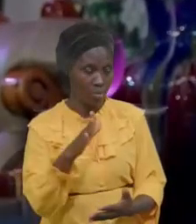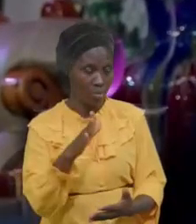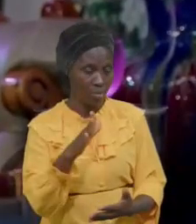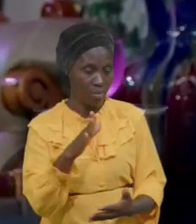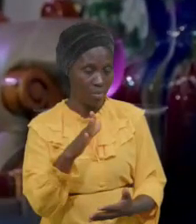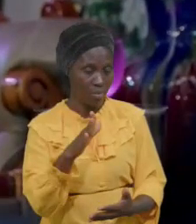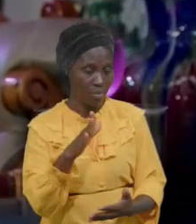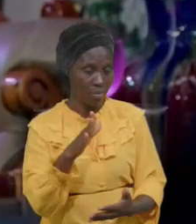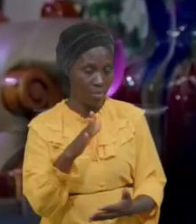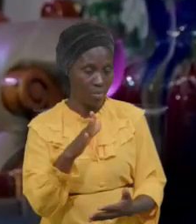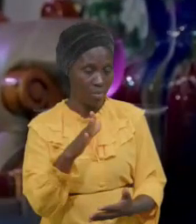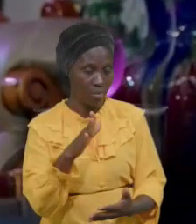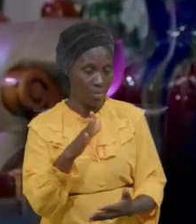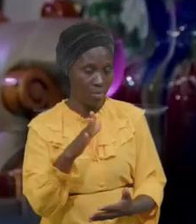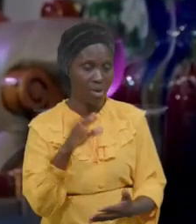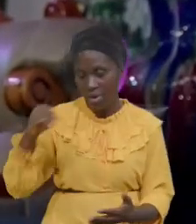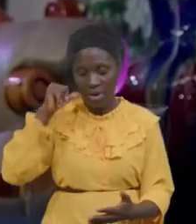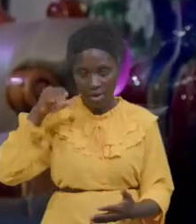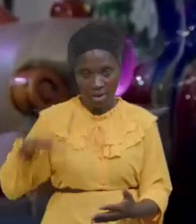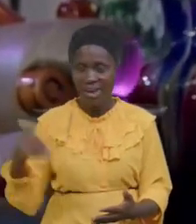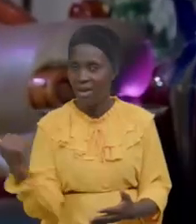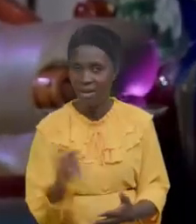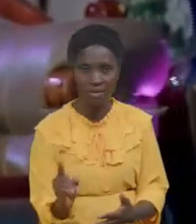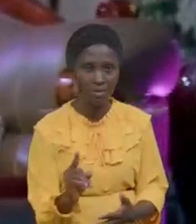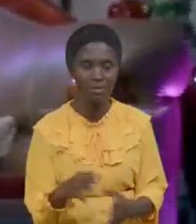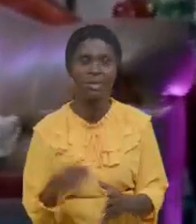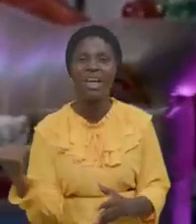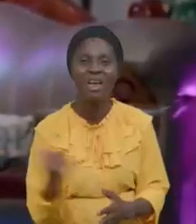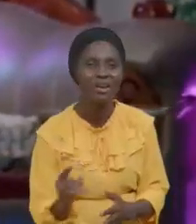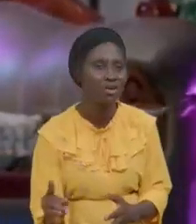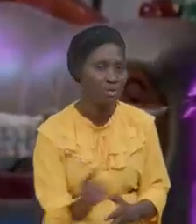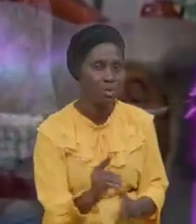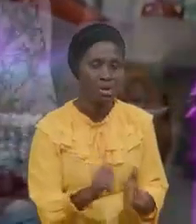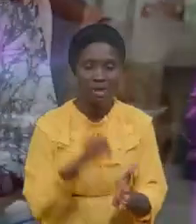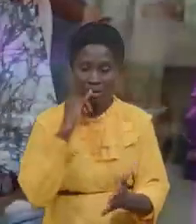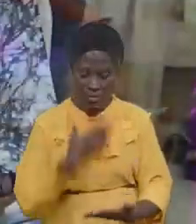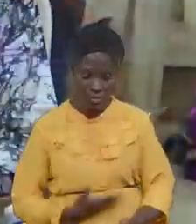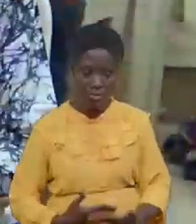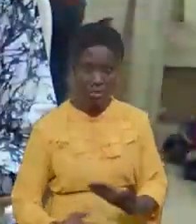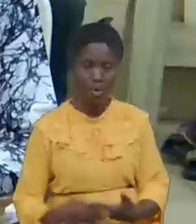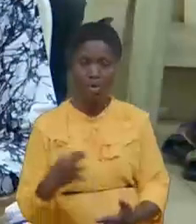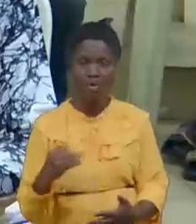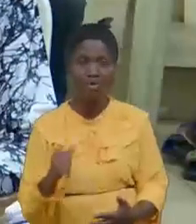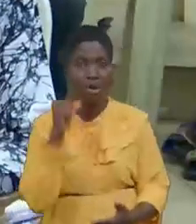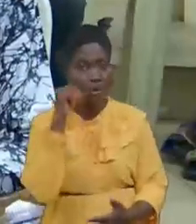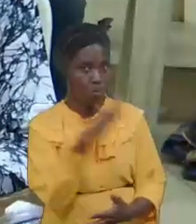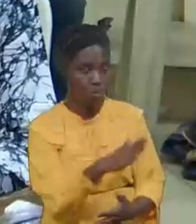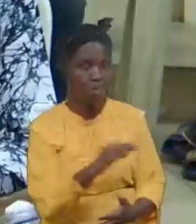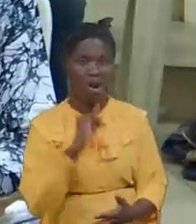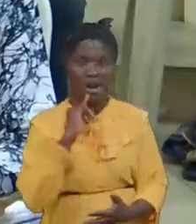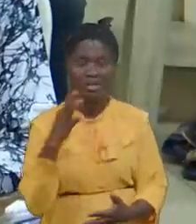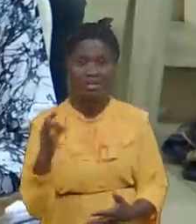boy, girl, anyone born of a woman, it's of a